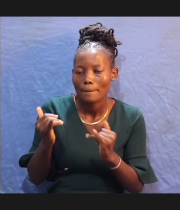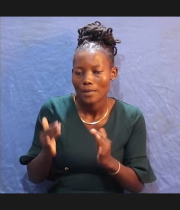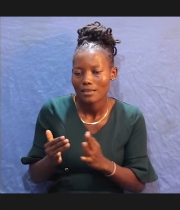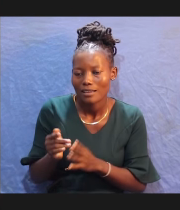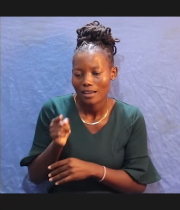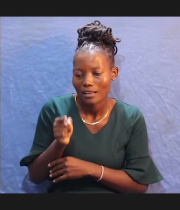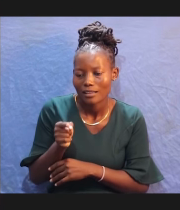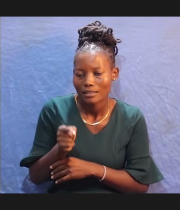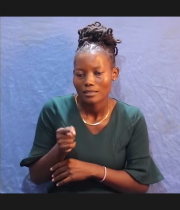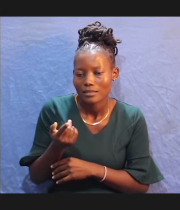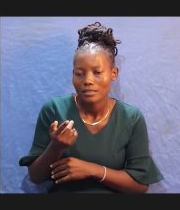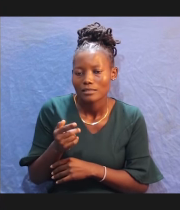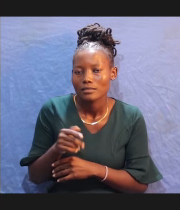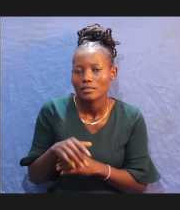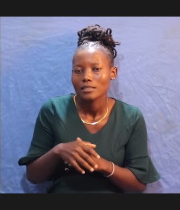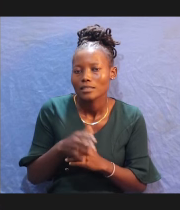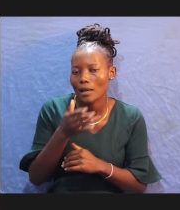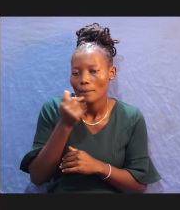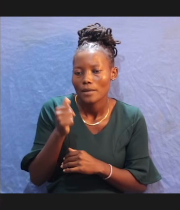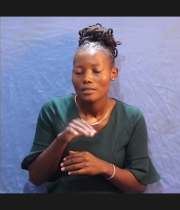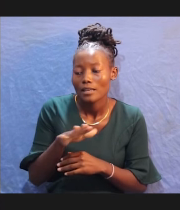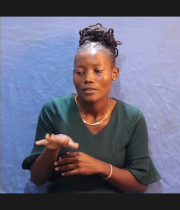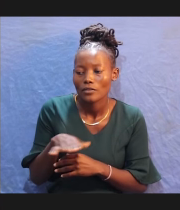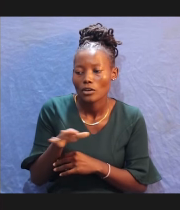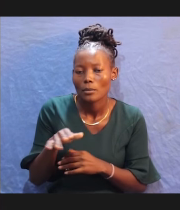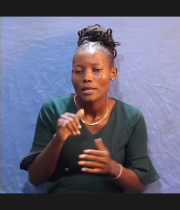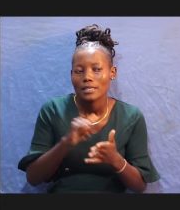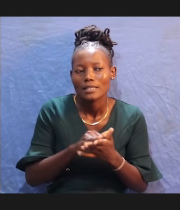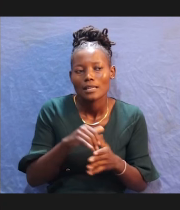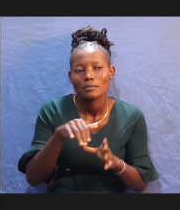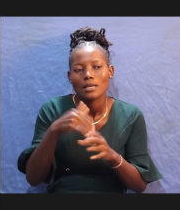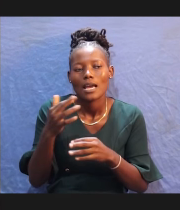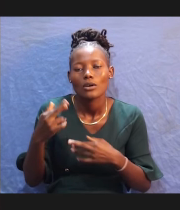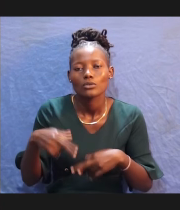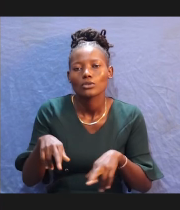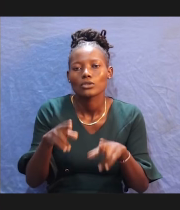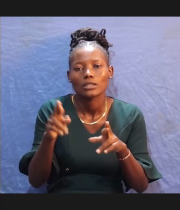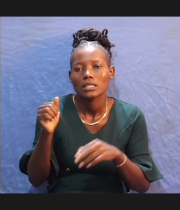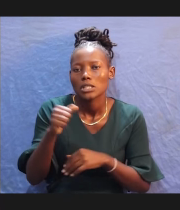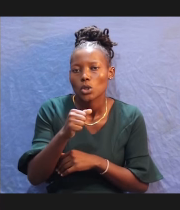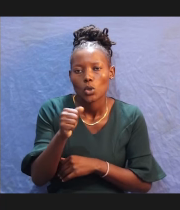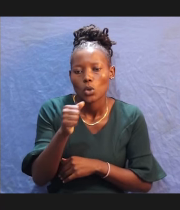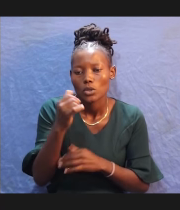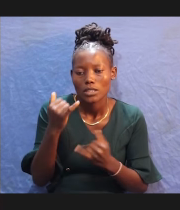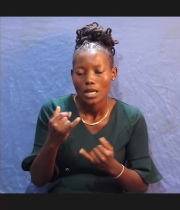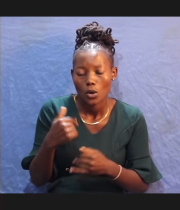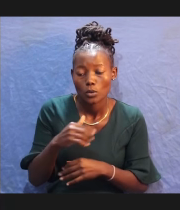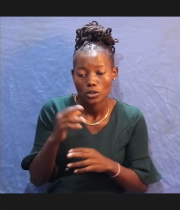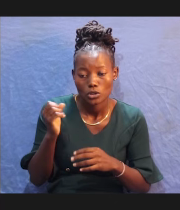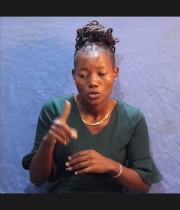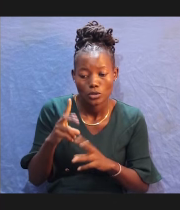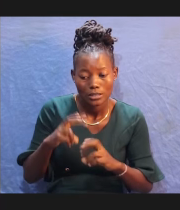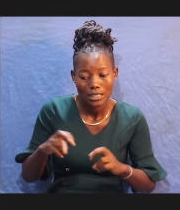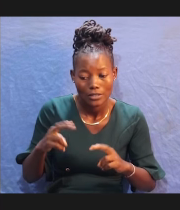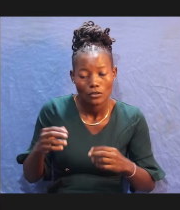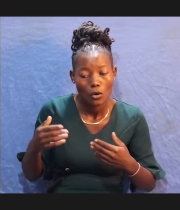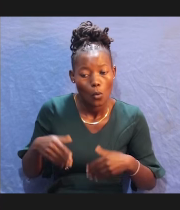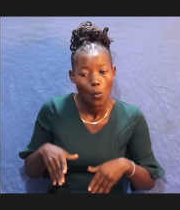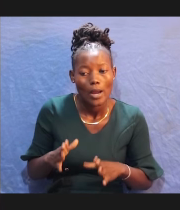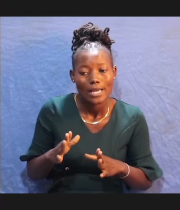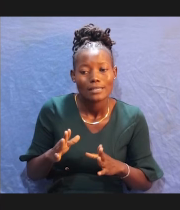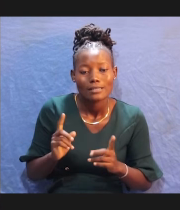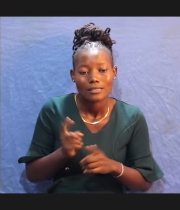is a better environment for him to be in rather than to be on the street and to be out. So we need to find ways how to,